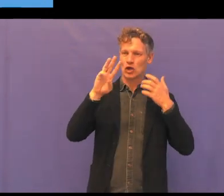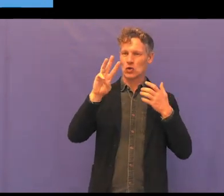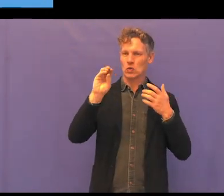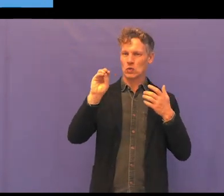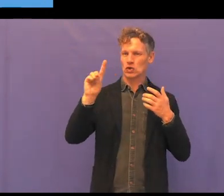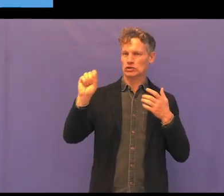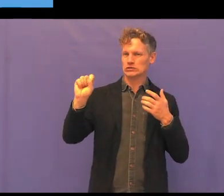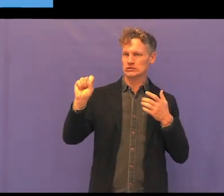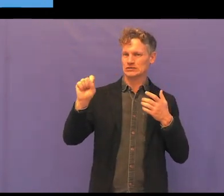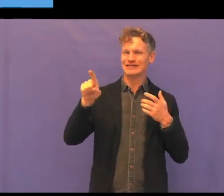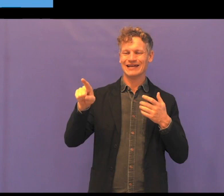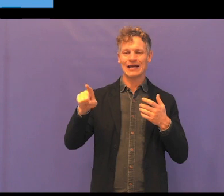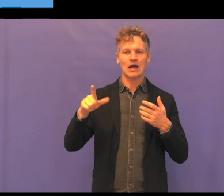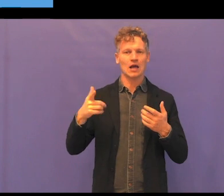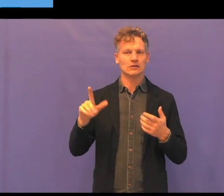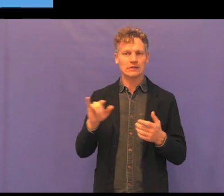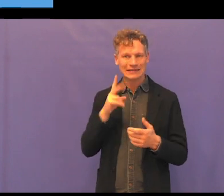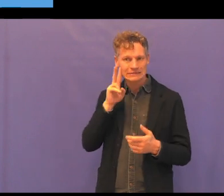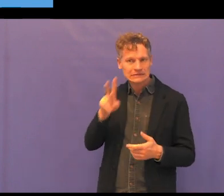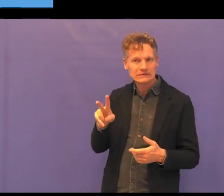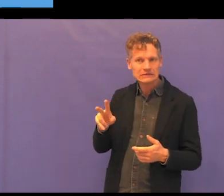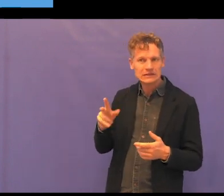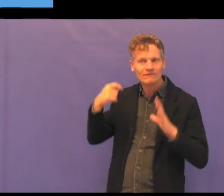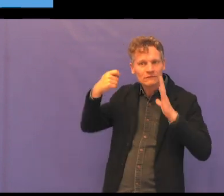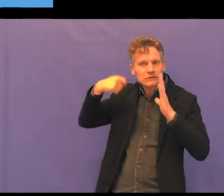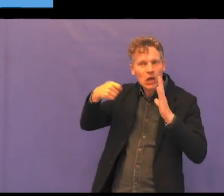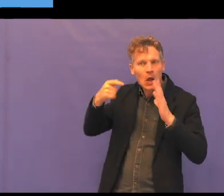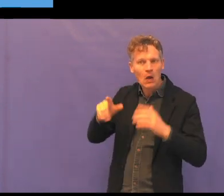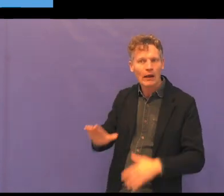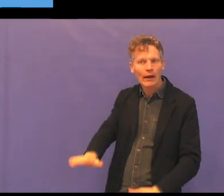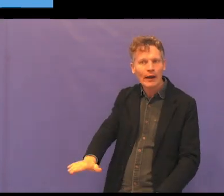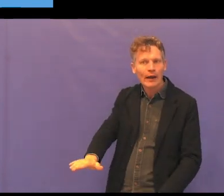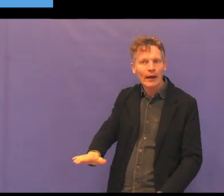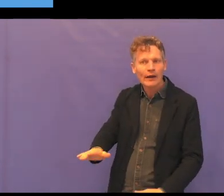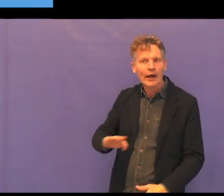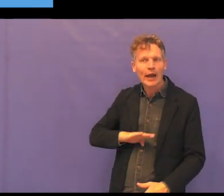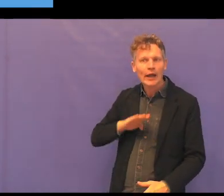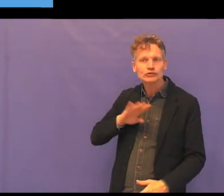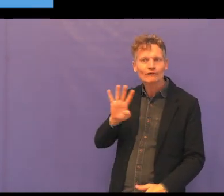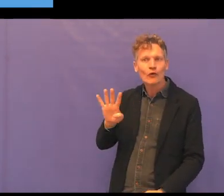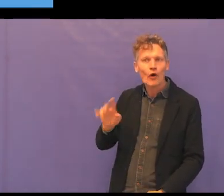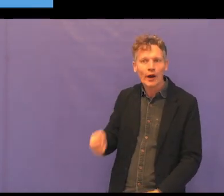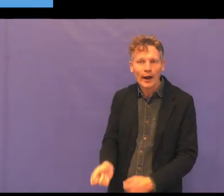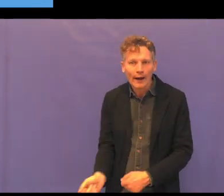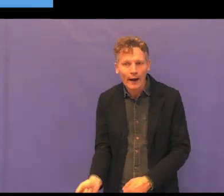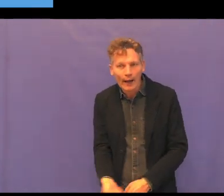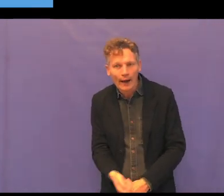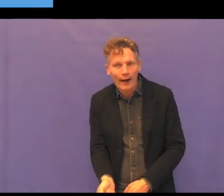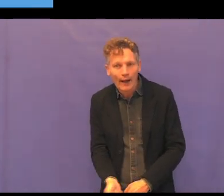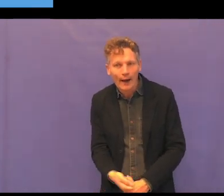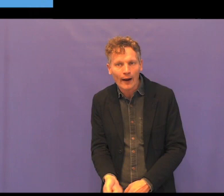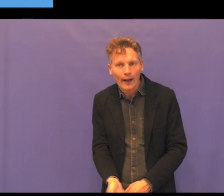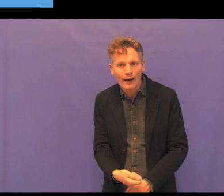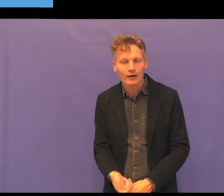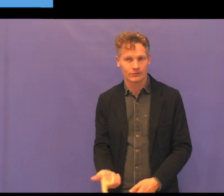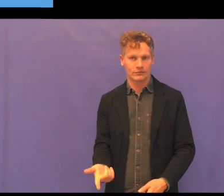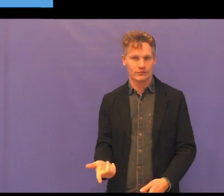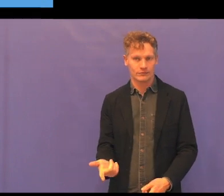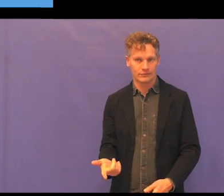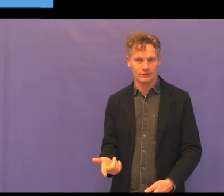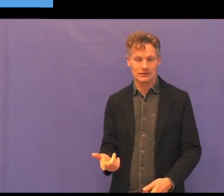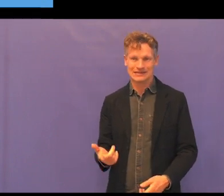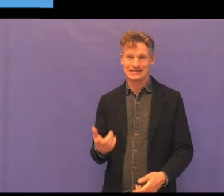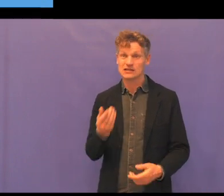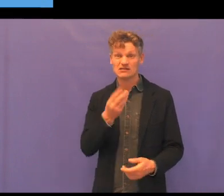violinists who were scarcely out of their cot before they started playing the violin, and by dint of this hard work